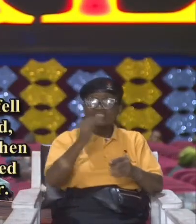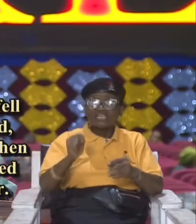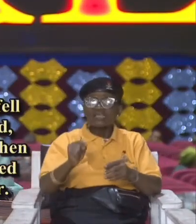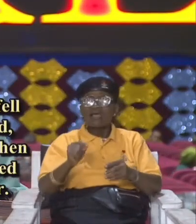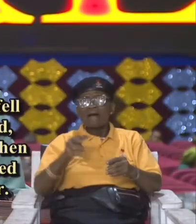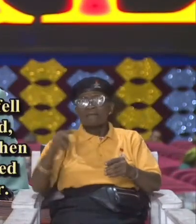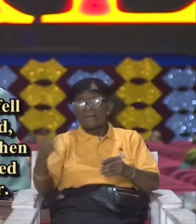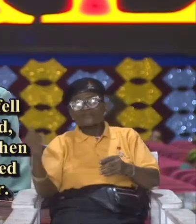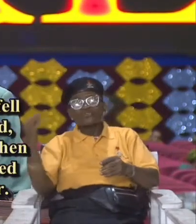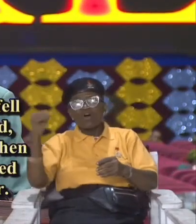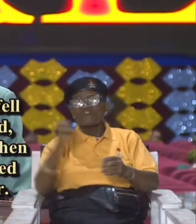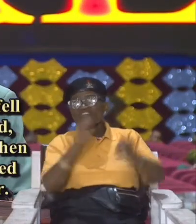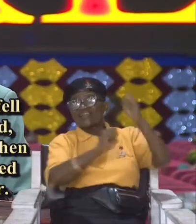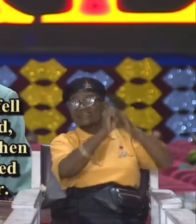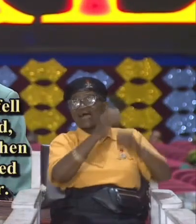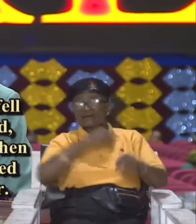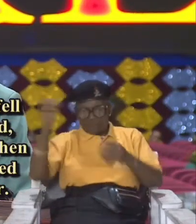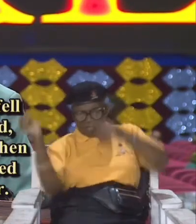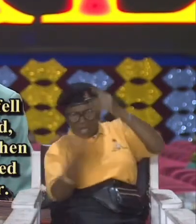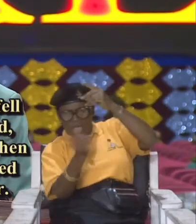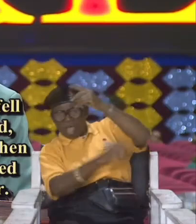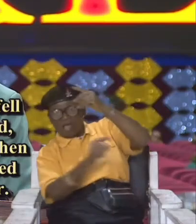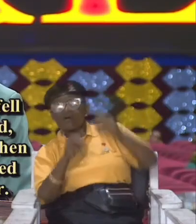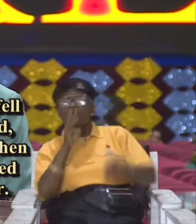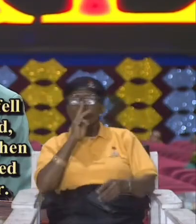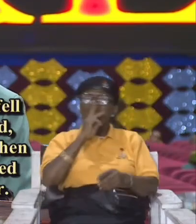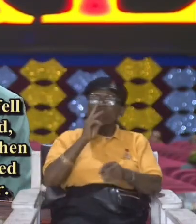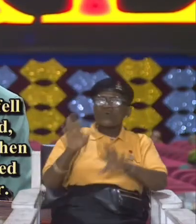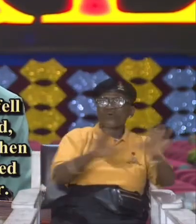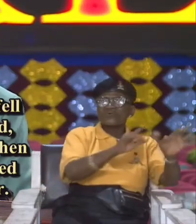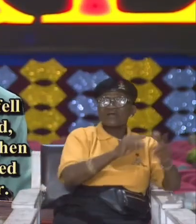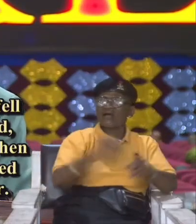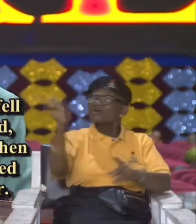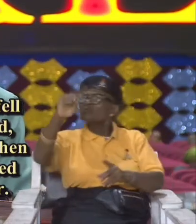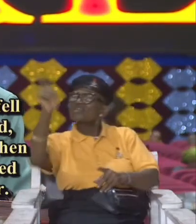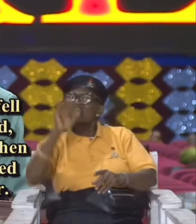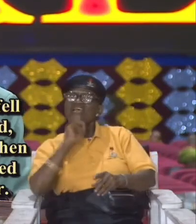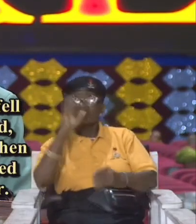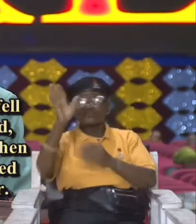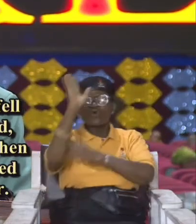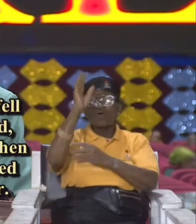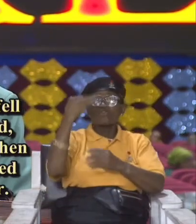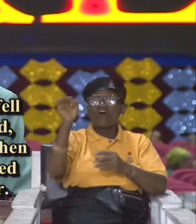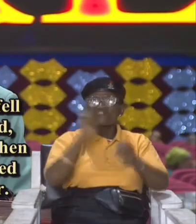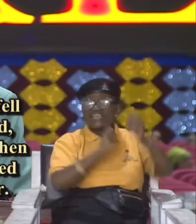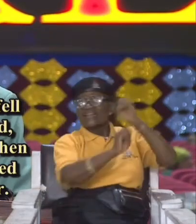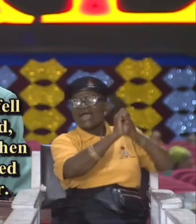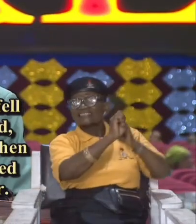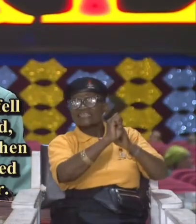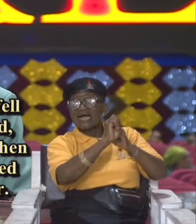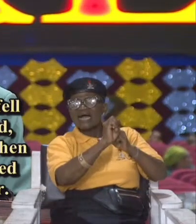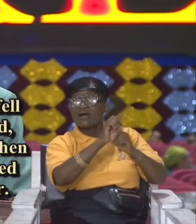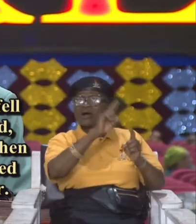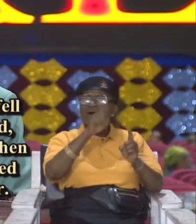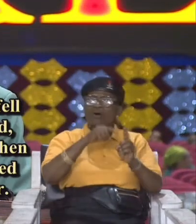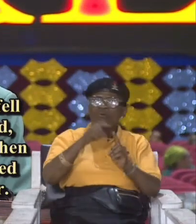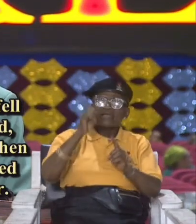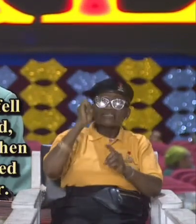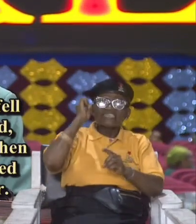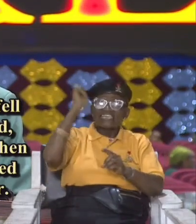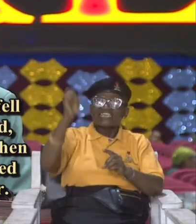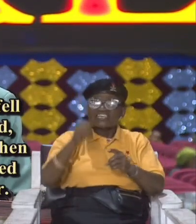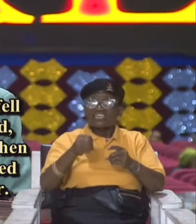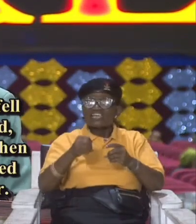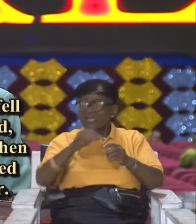him, and smote the waters, and said, Where is the Lord God of Elijah? And when he also had smitten